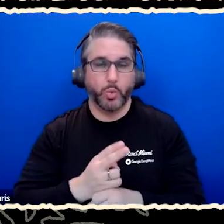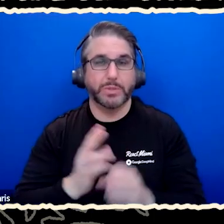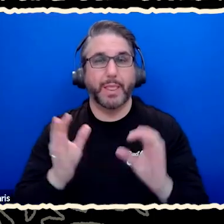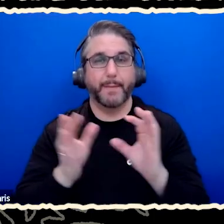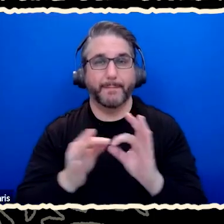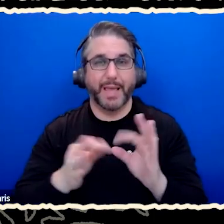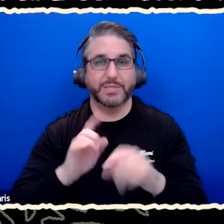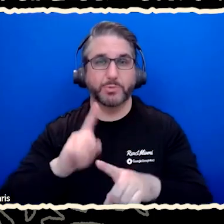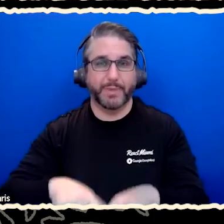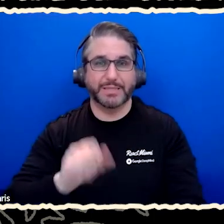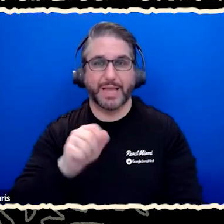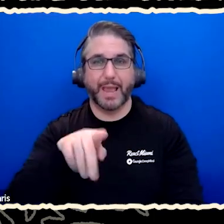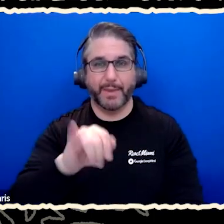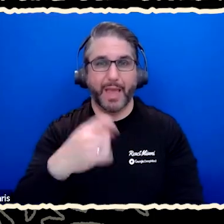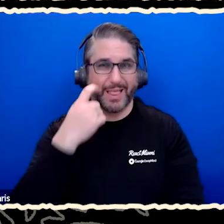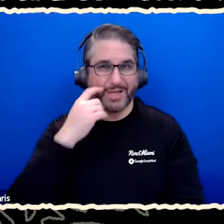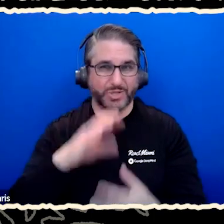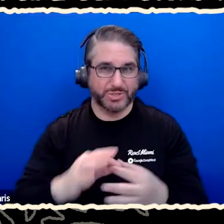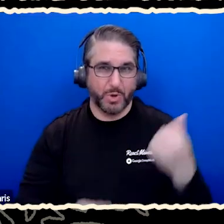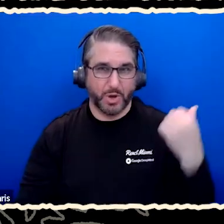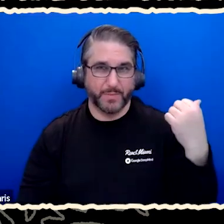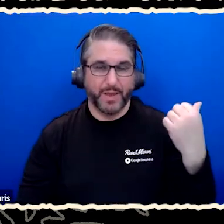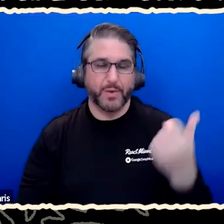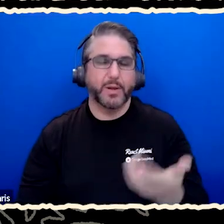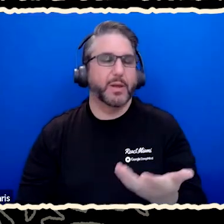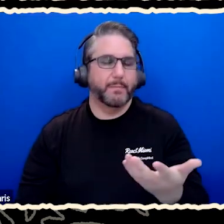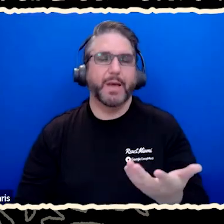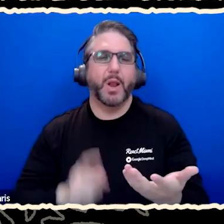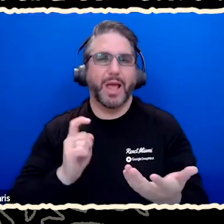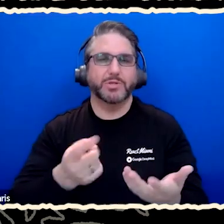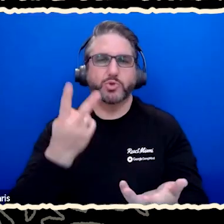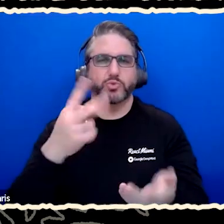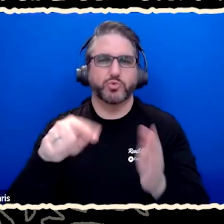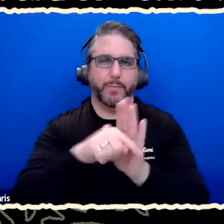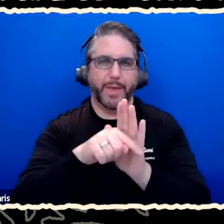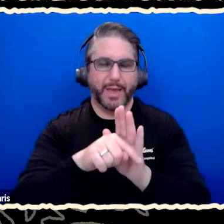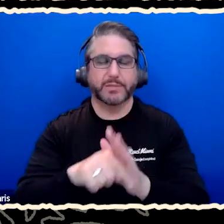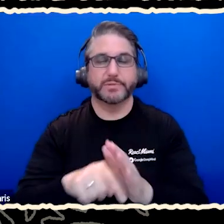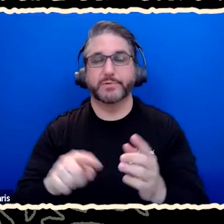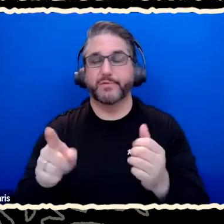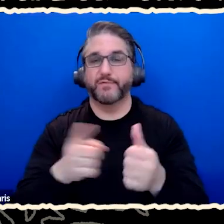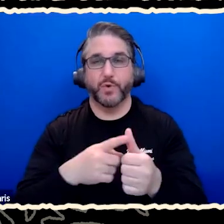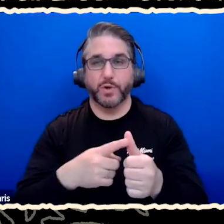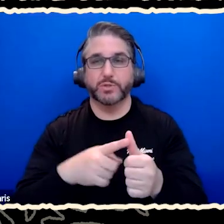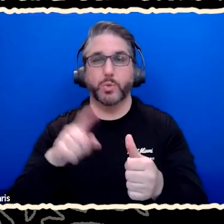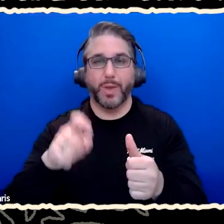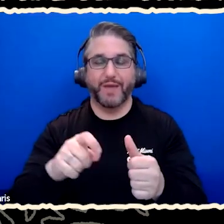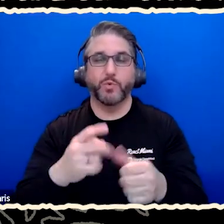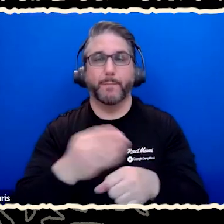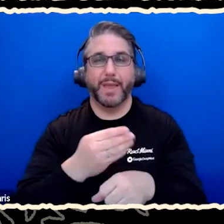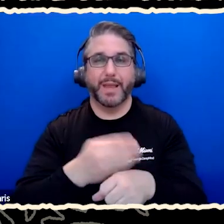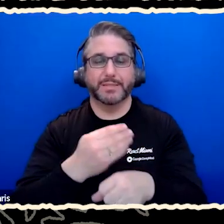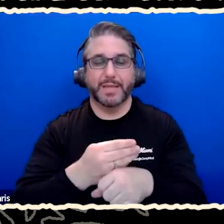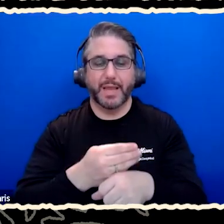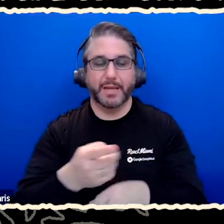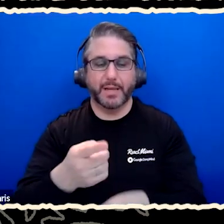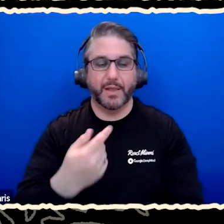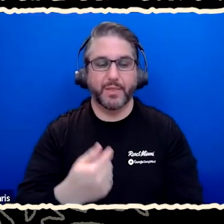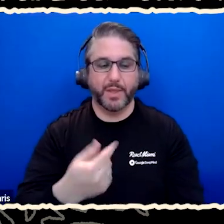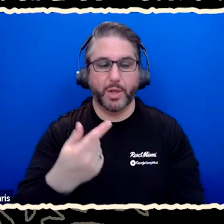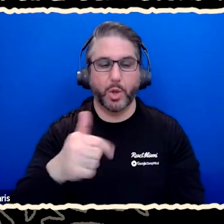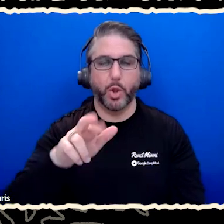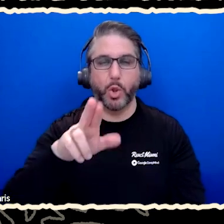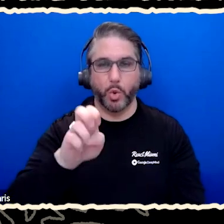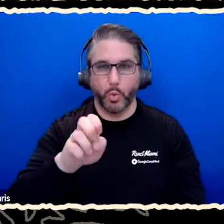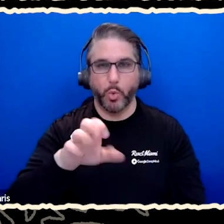message-based API that I just mentioned, but it has two drawbacks. Firstly, you would need to maintain the glue code that actually updates the